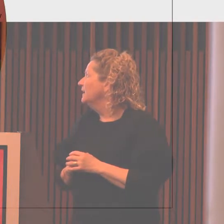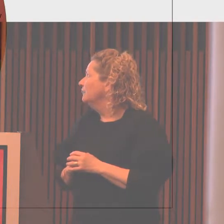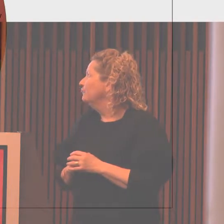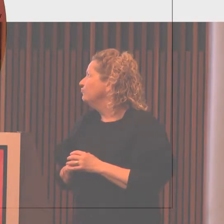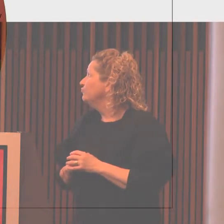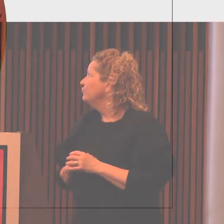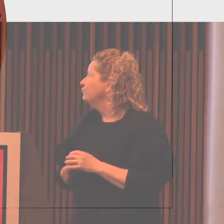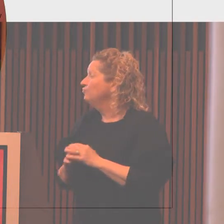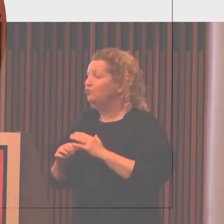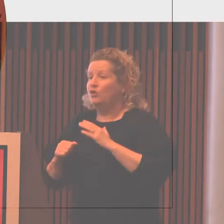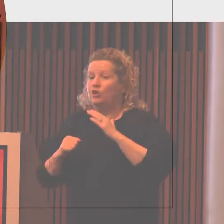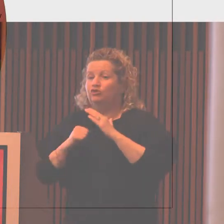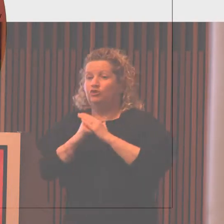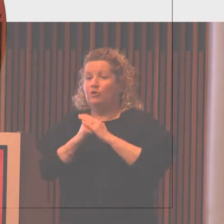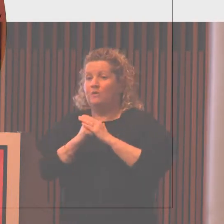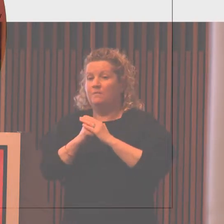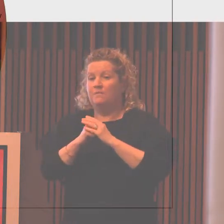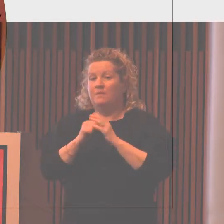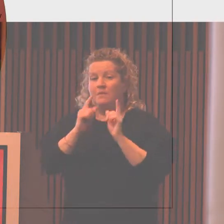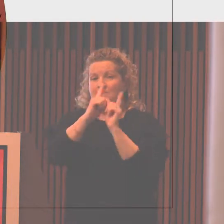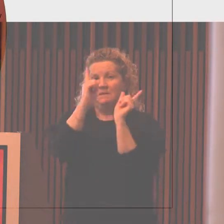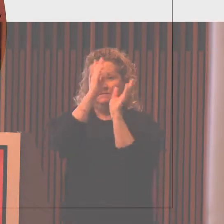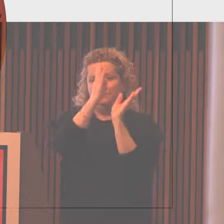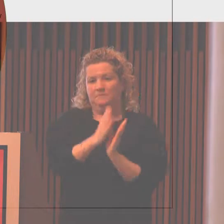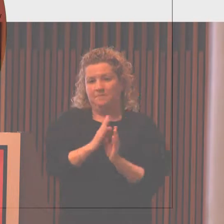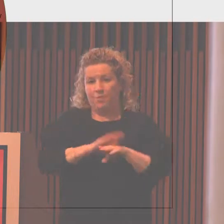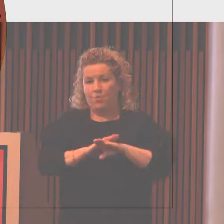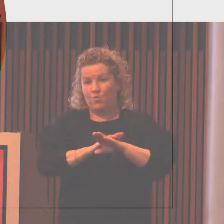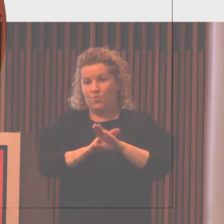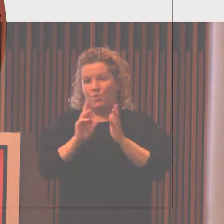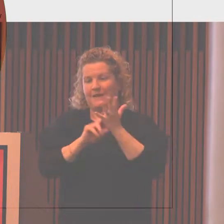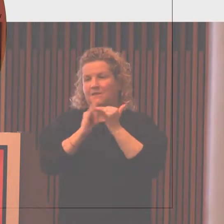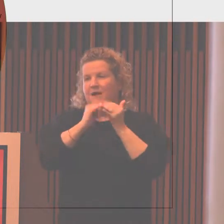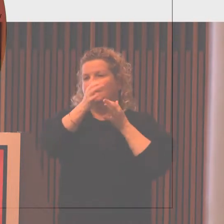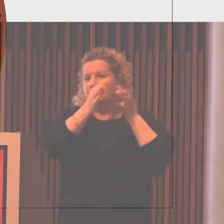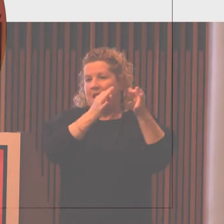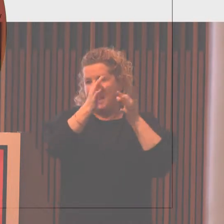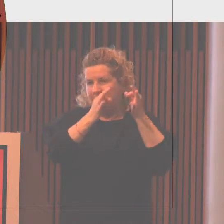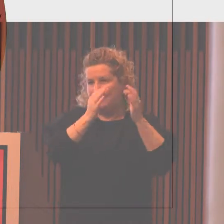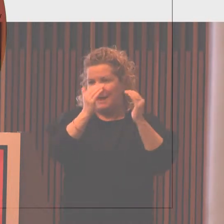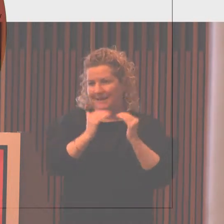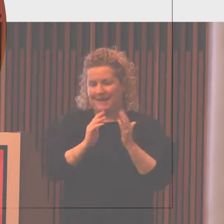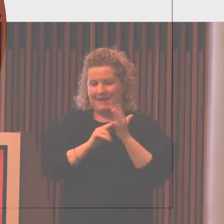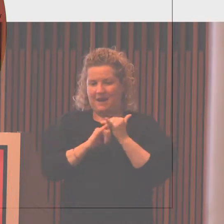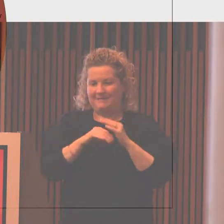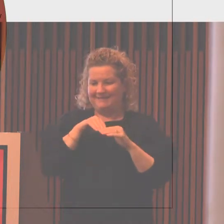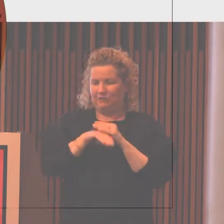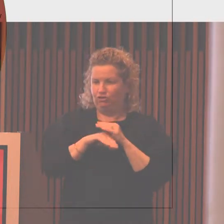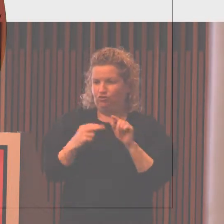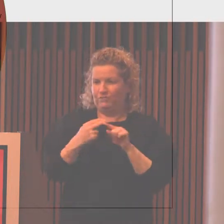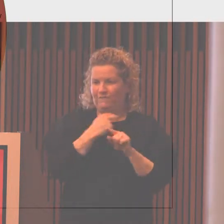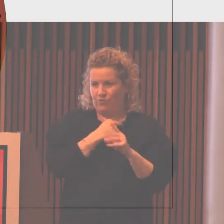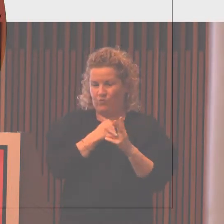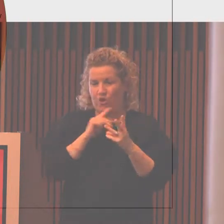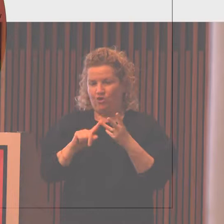it, the biggest issue is NDIS access and planning. Next one is NDIS internal review. The third one